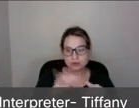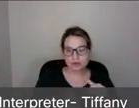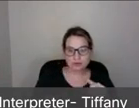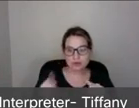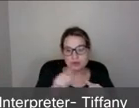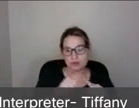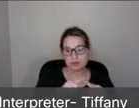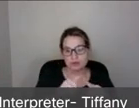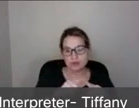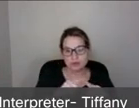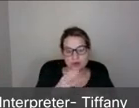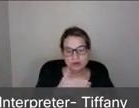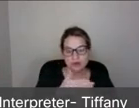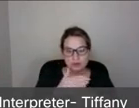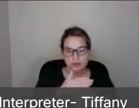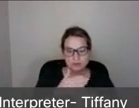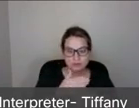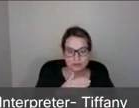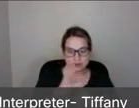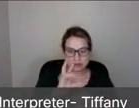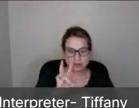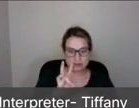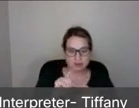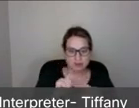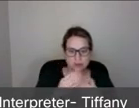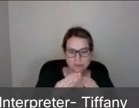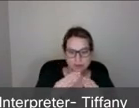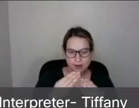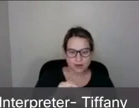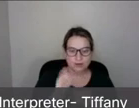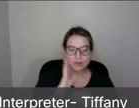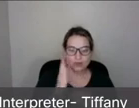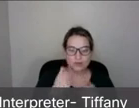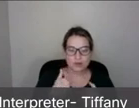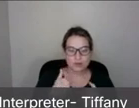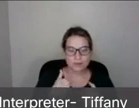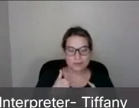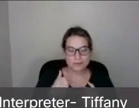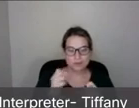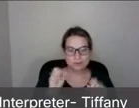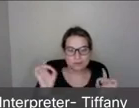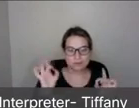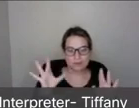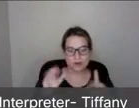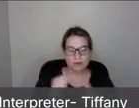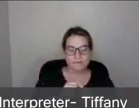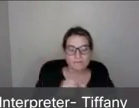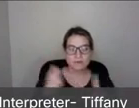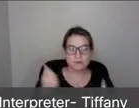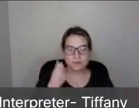of interest shared among the seven tribes and their homelands will have an adverse impact by diluting their current voting